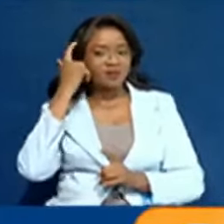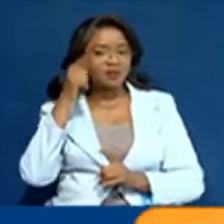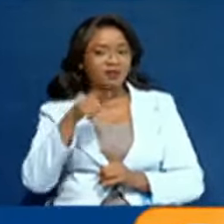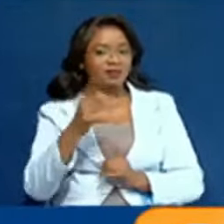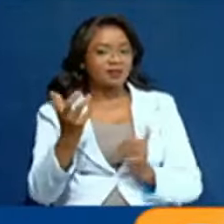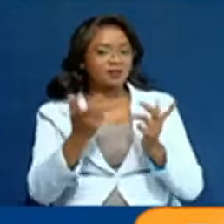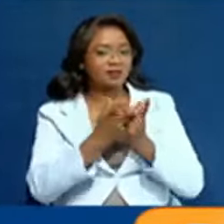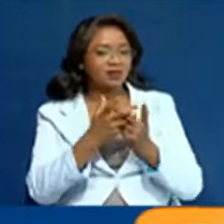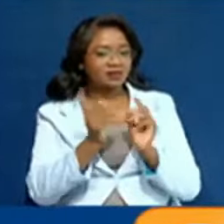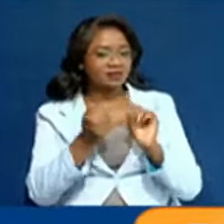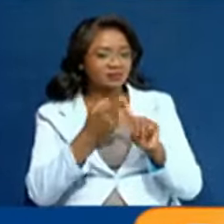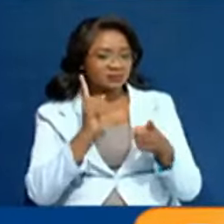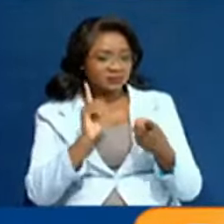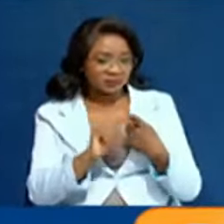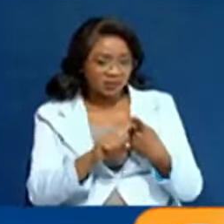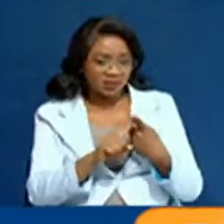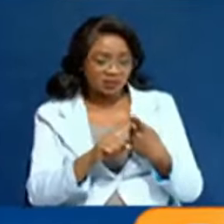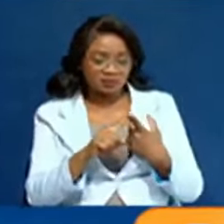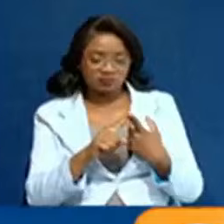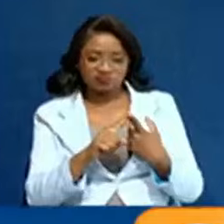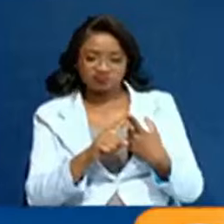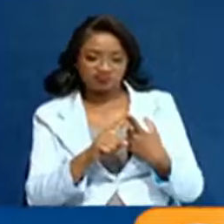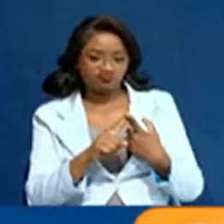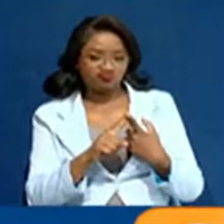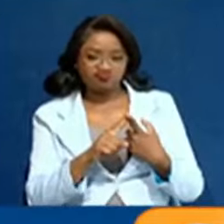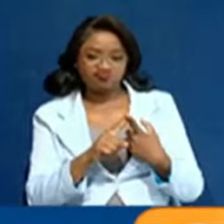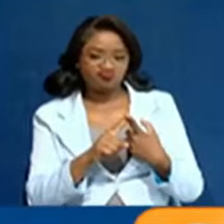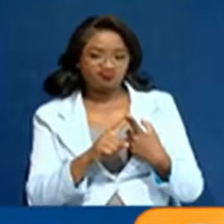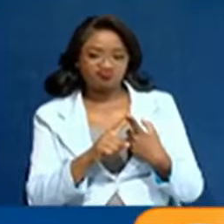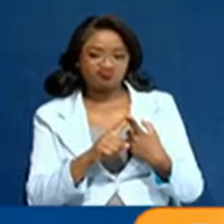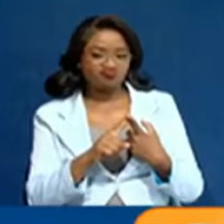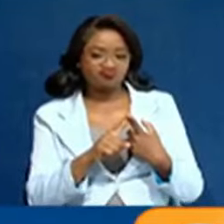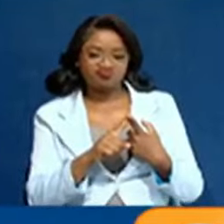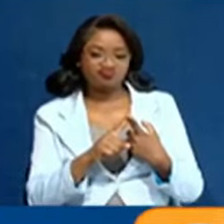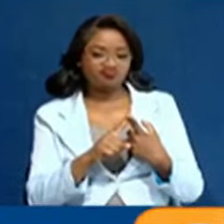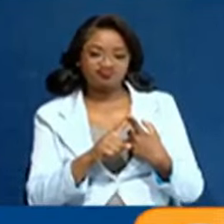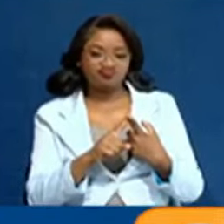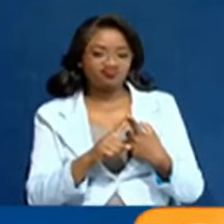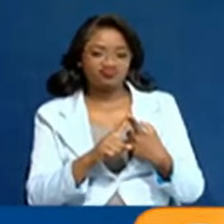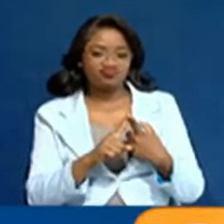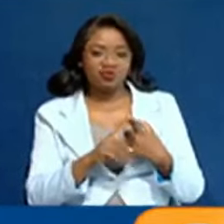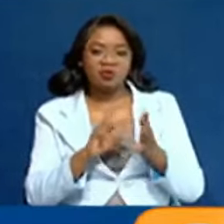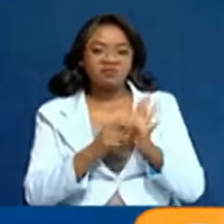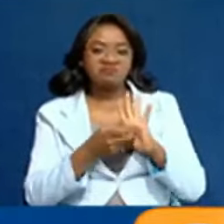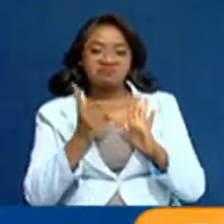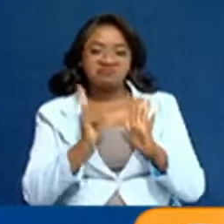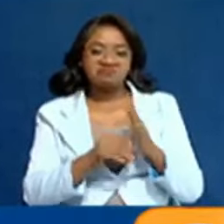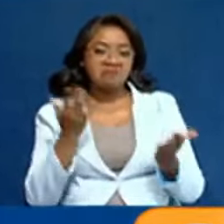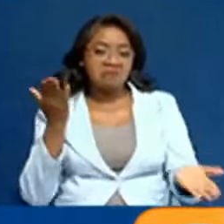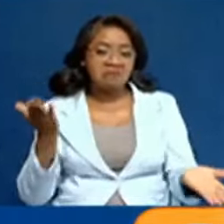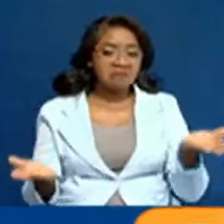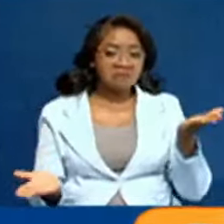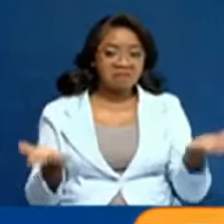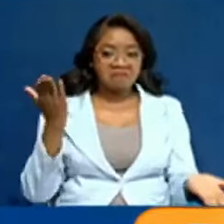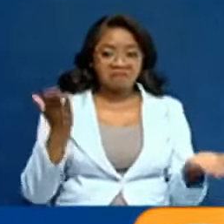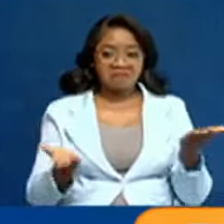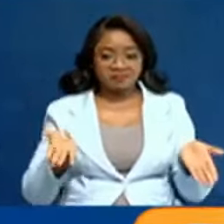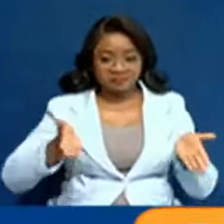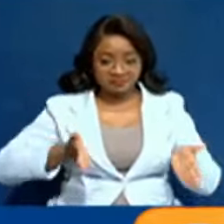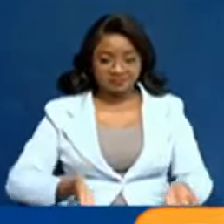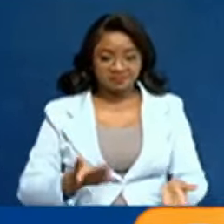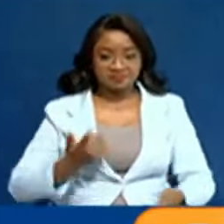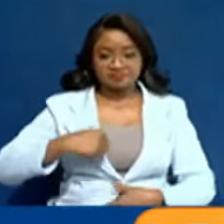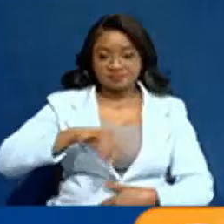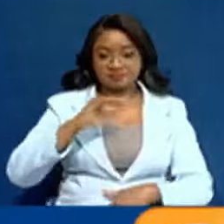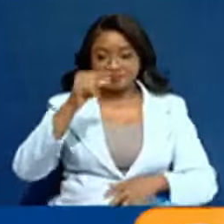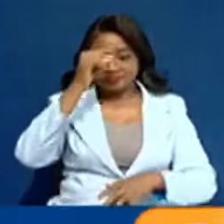threshold. Okay. And therefore, I mean, we probably now, as a government,